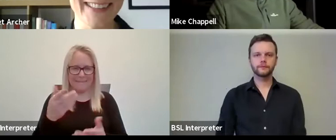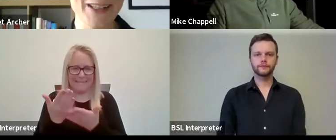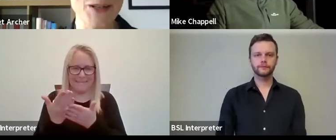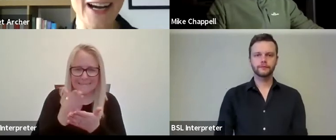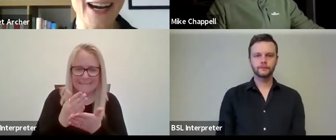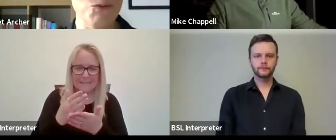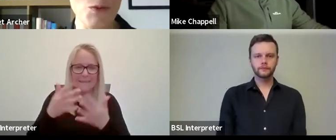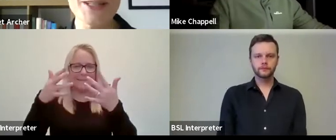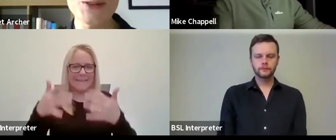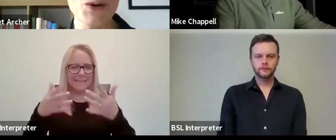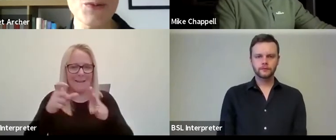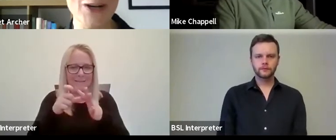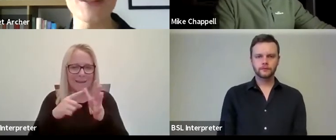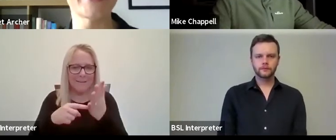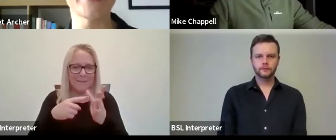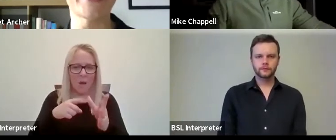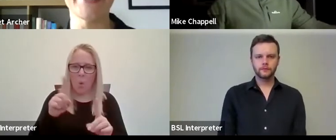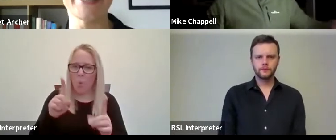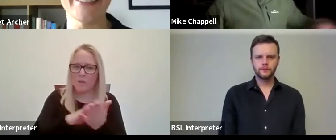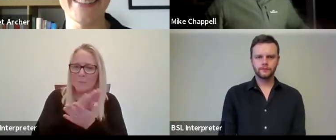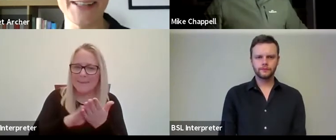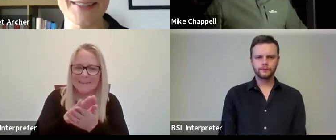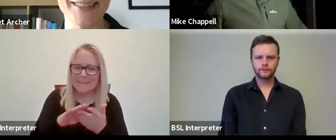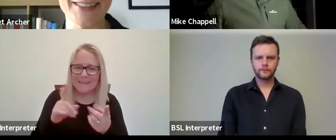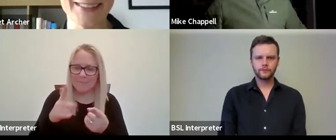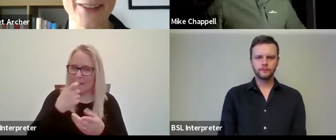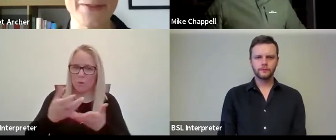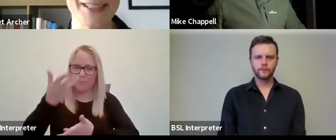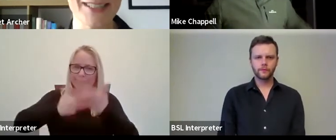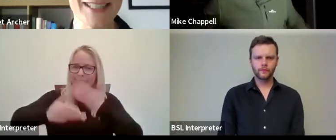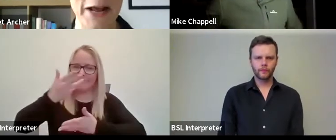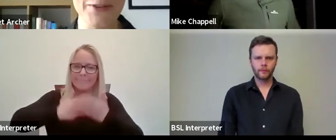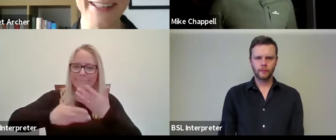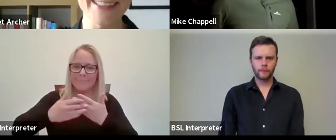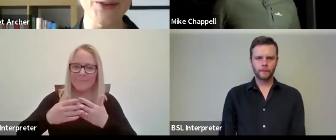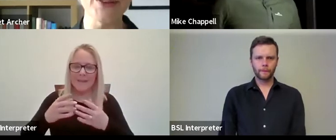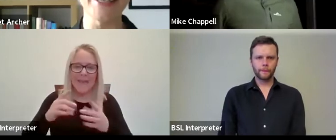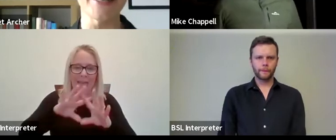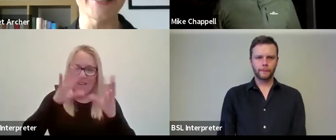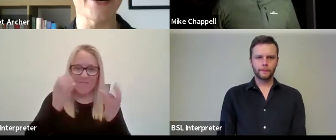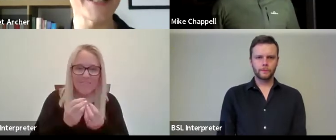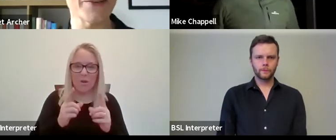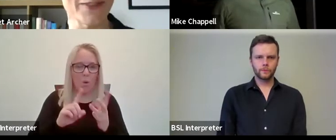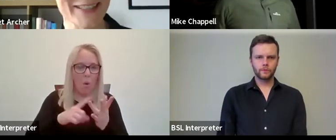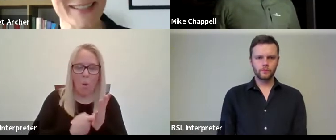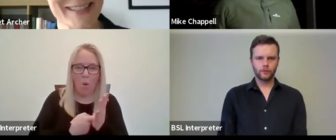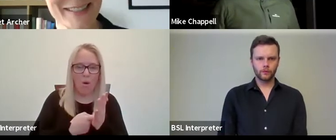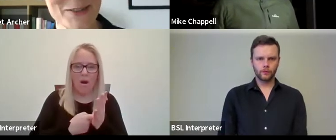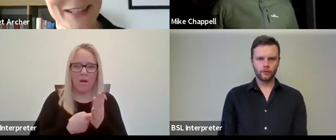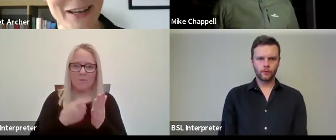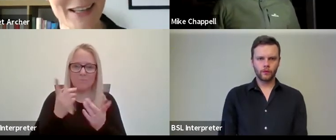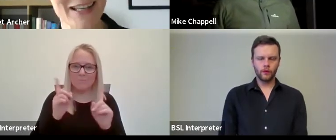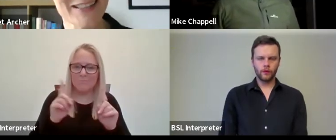data, what constitutes data in the arts and creative industries? Is it everything, or are there